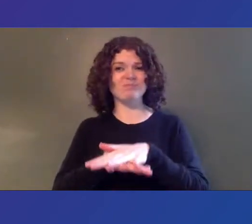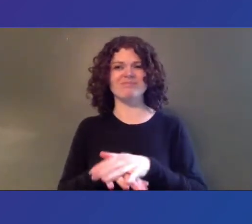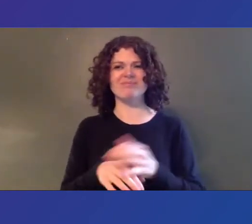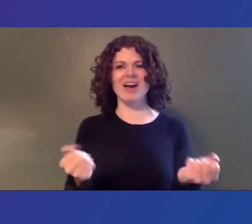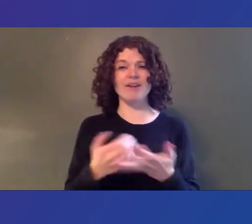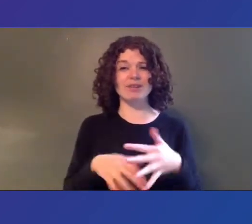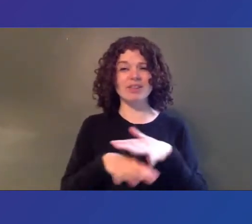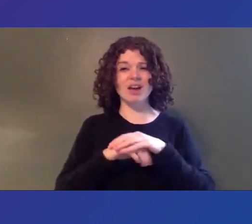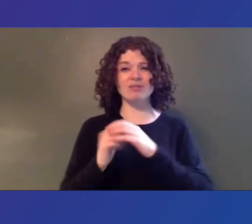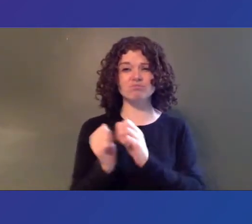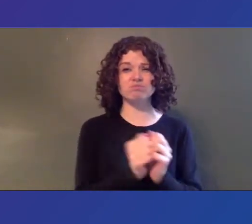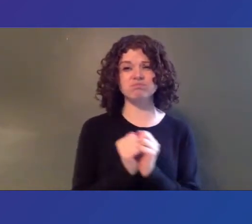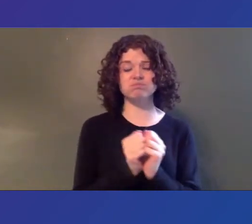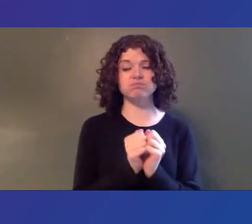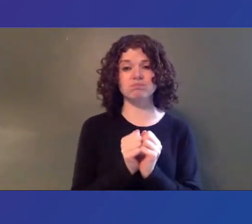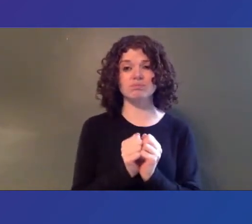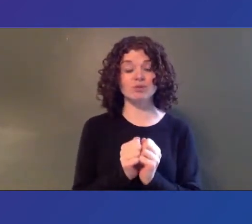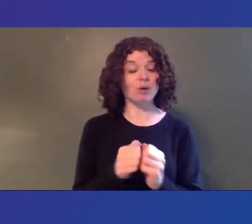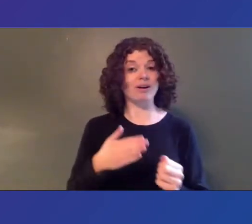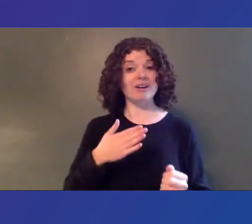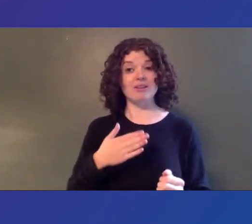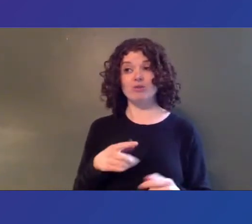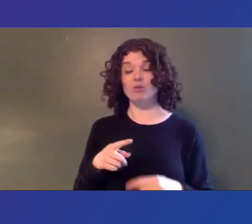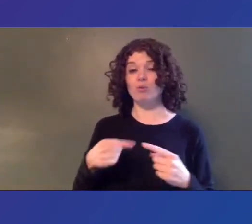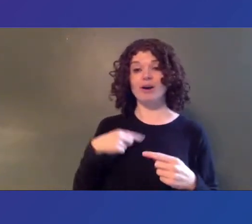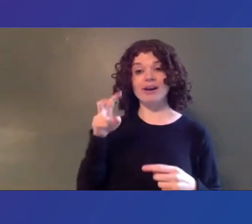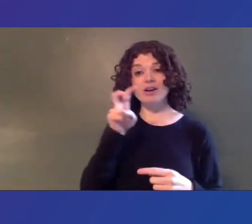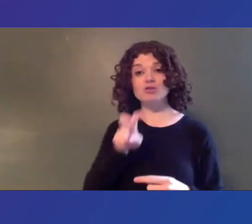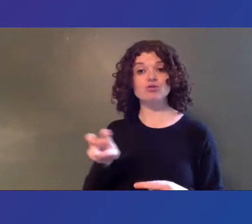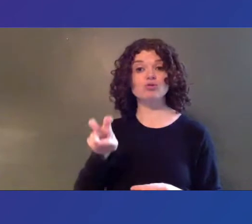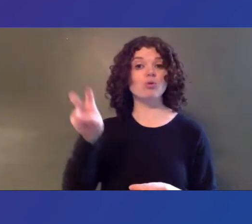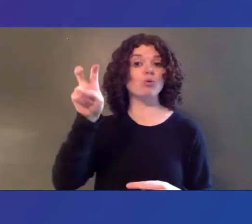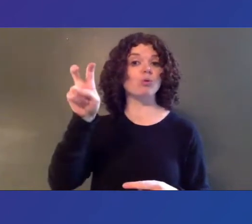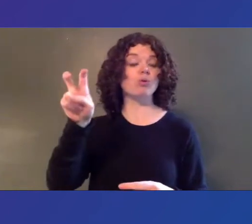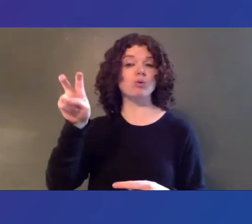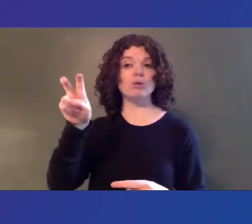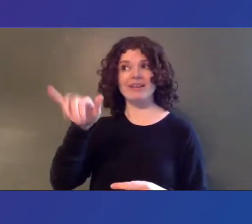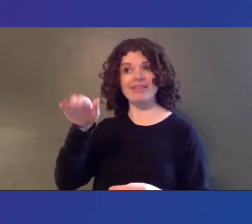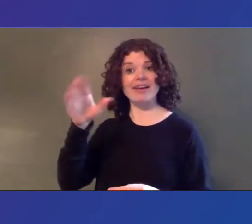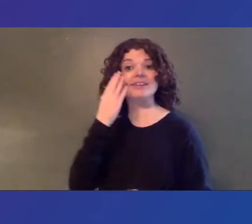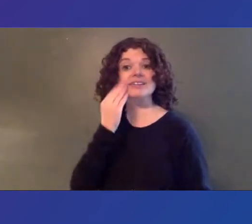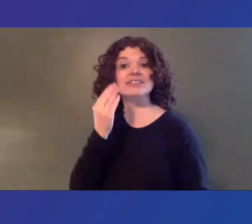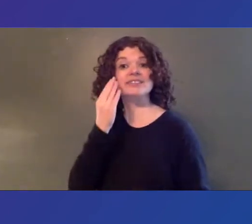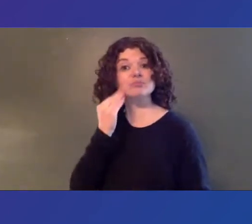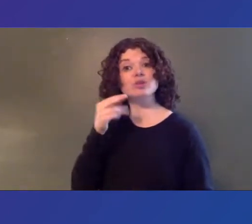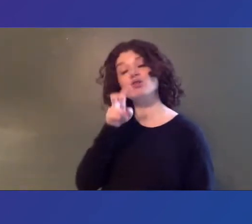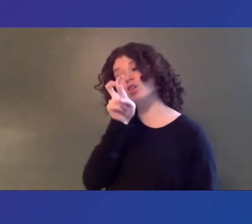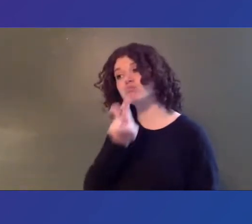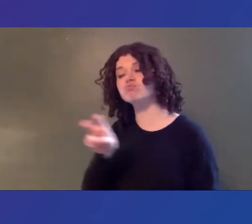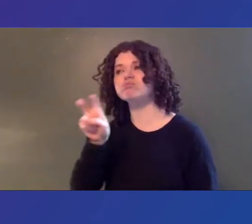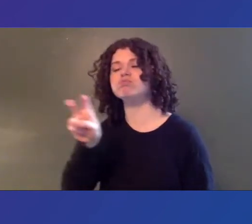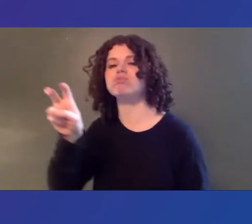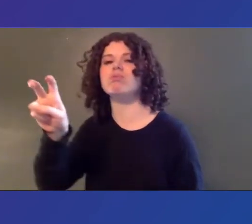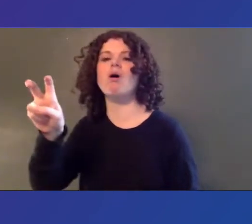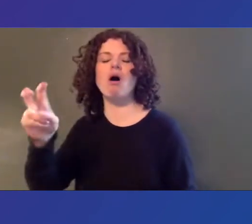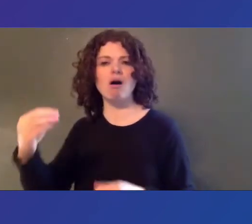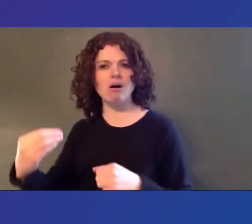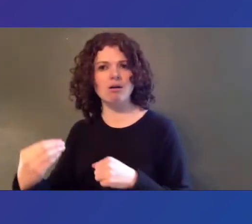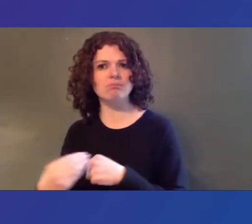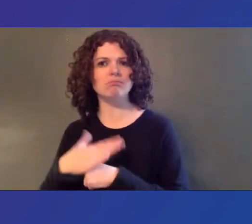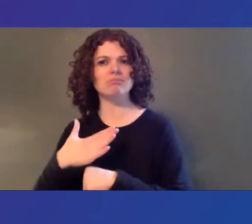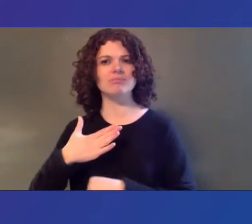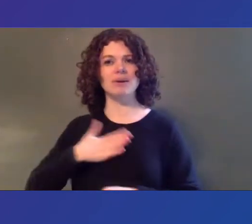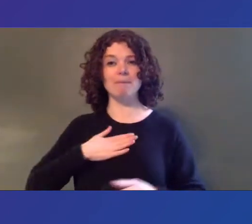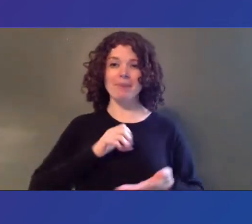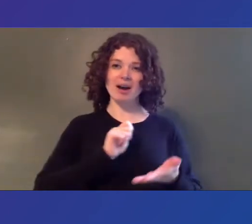on tour, how can I use my experience touring to feed into this paper I need to write? And I